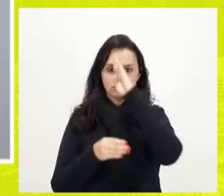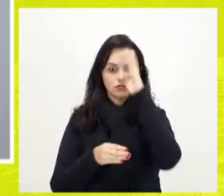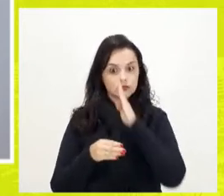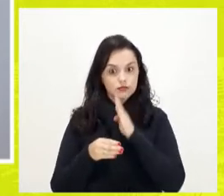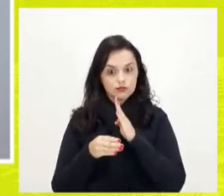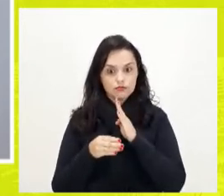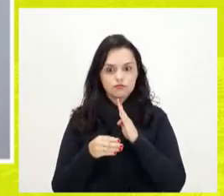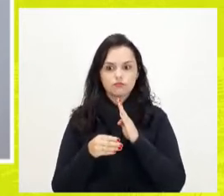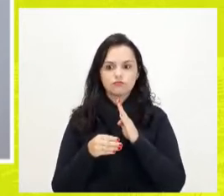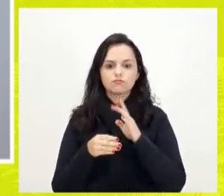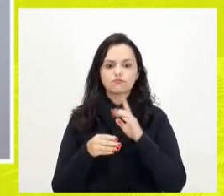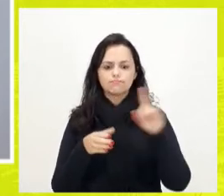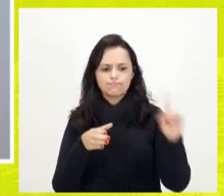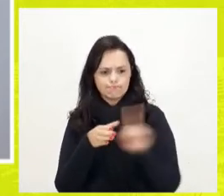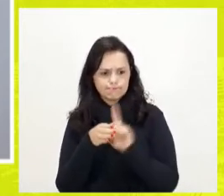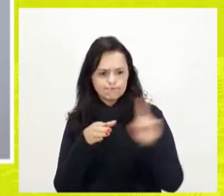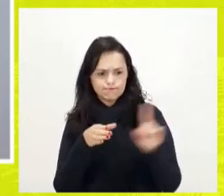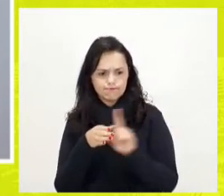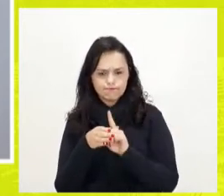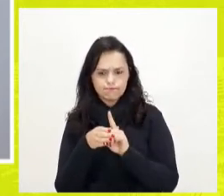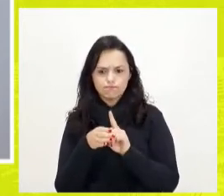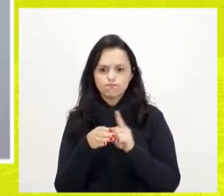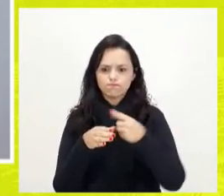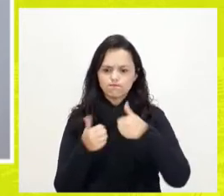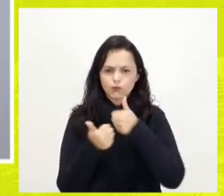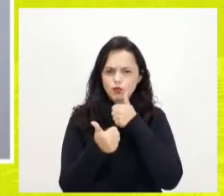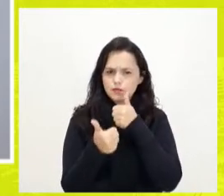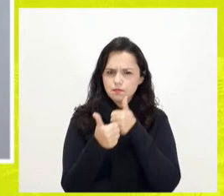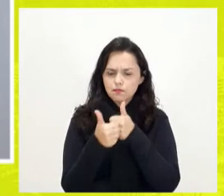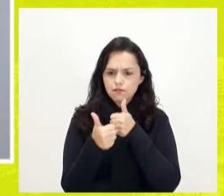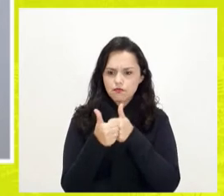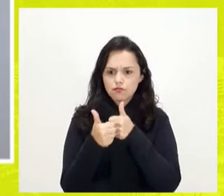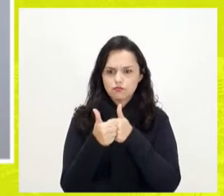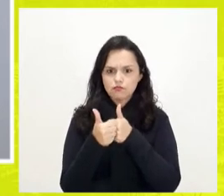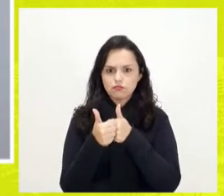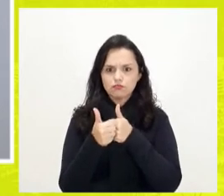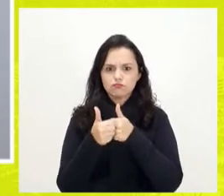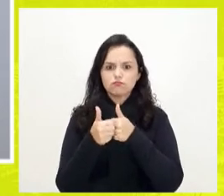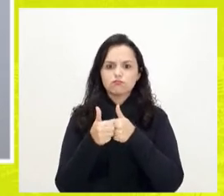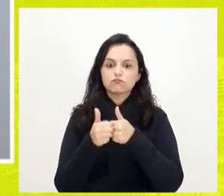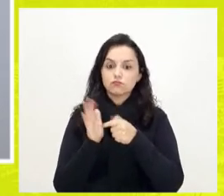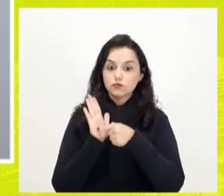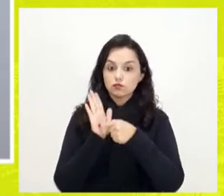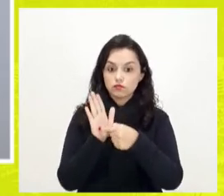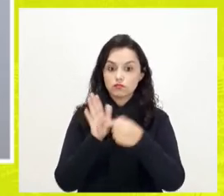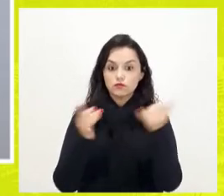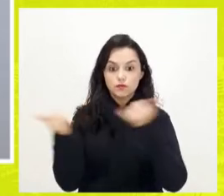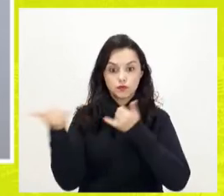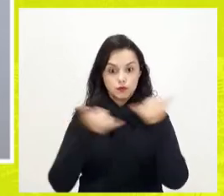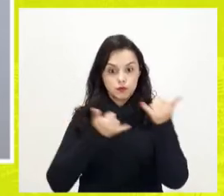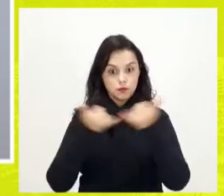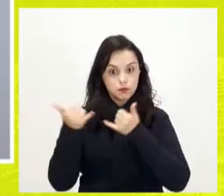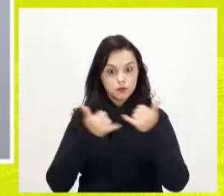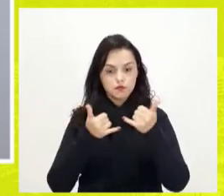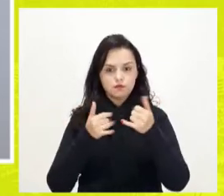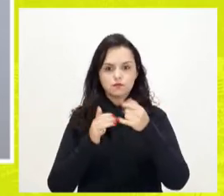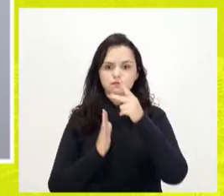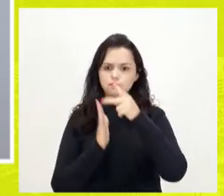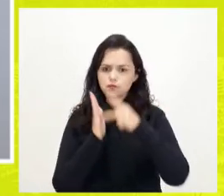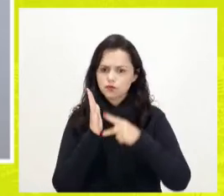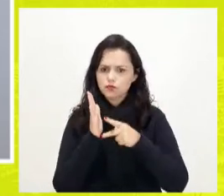we could actually be closer in order to offer information and